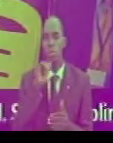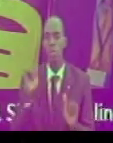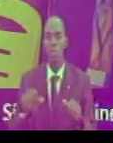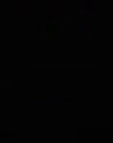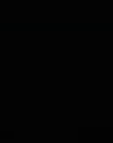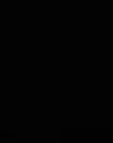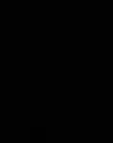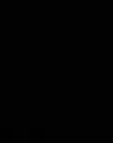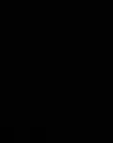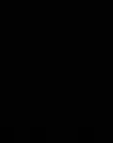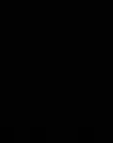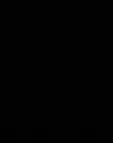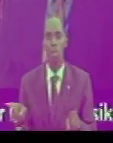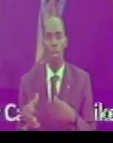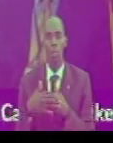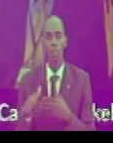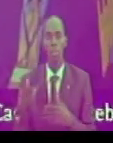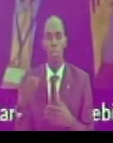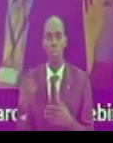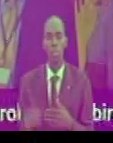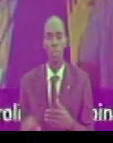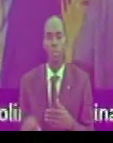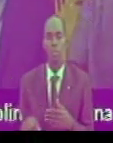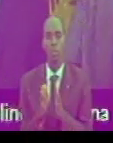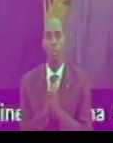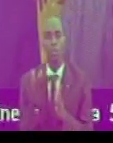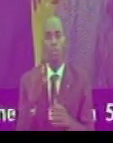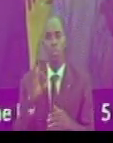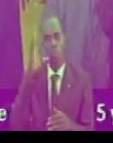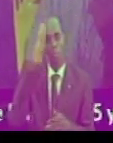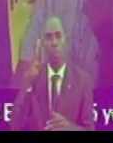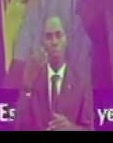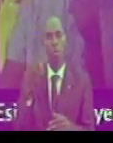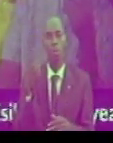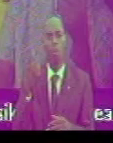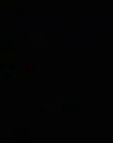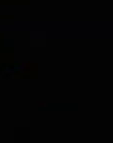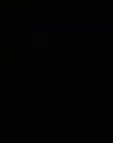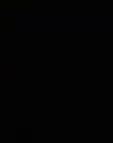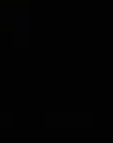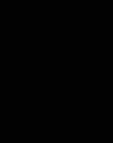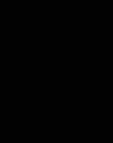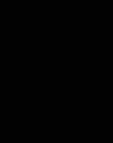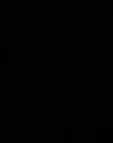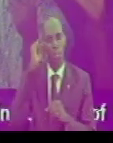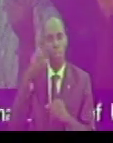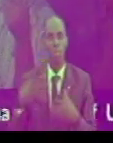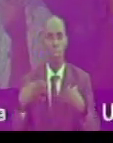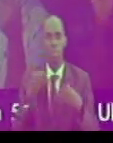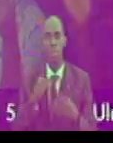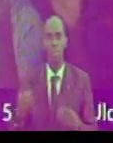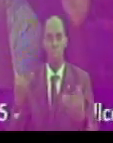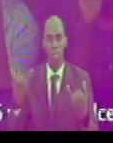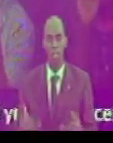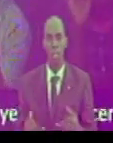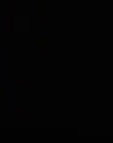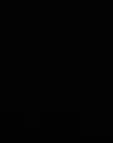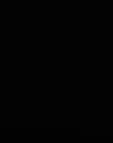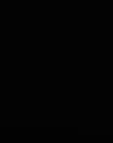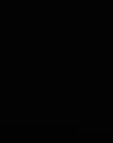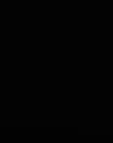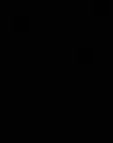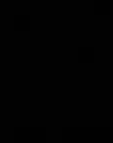He's been walking about, checking himself since, and still now, he's still very fine. he's feeling very strong. Praise the